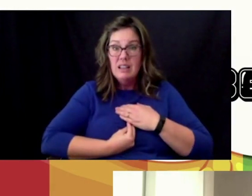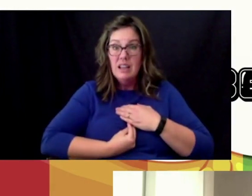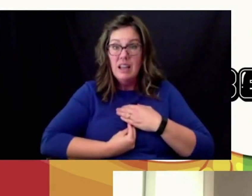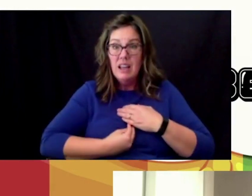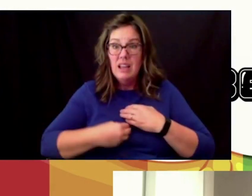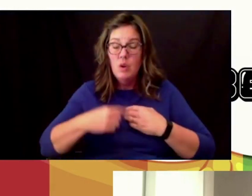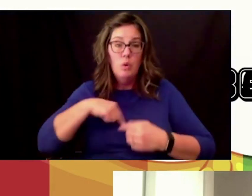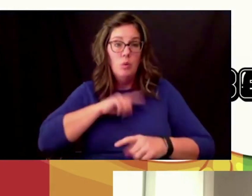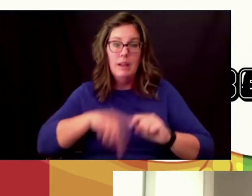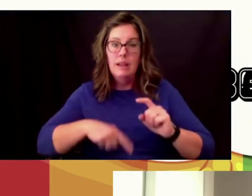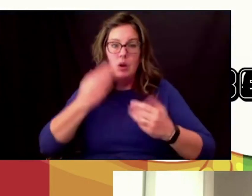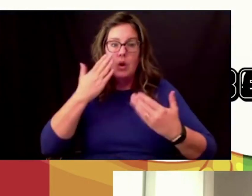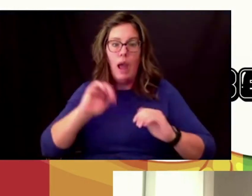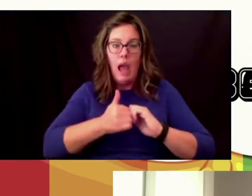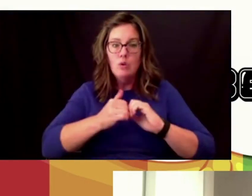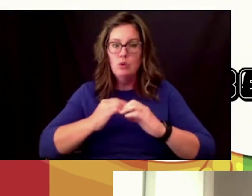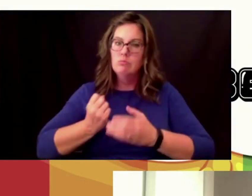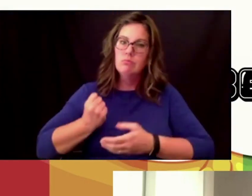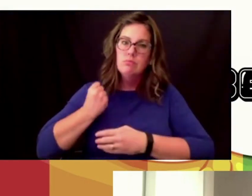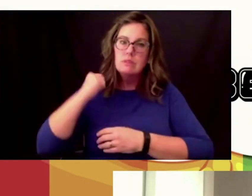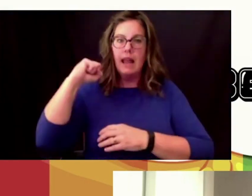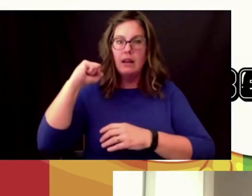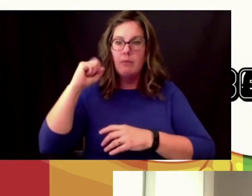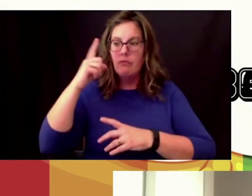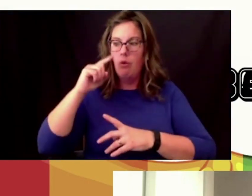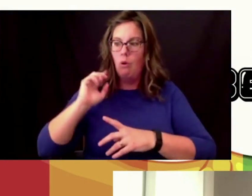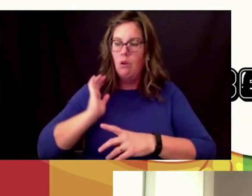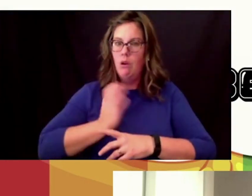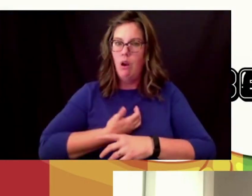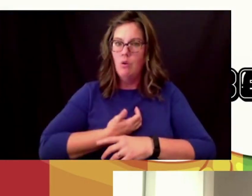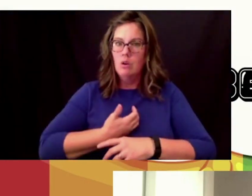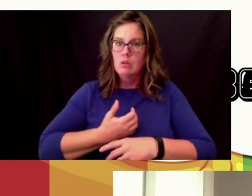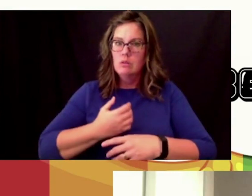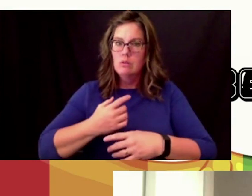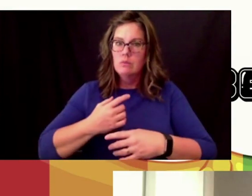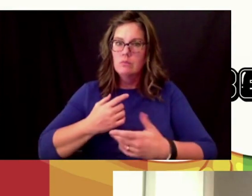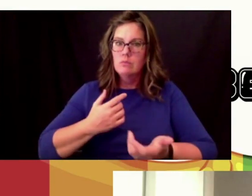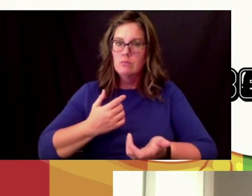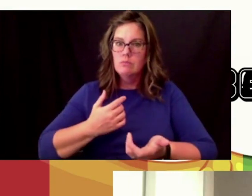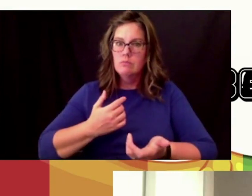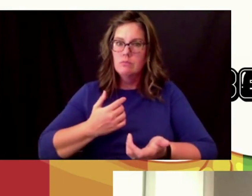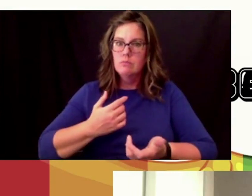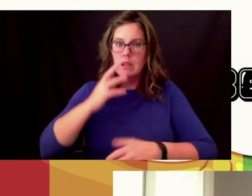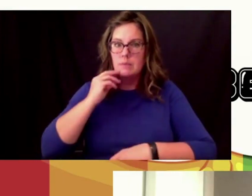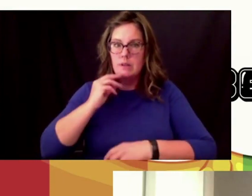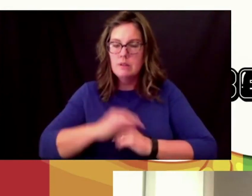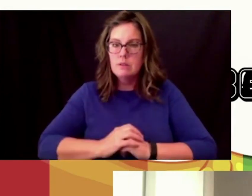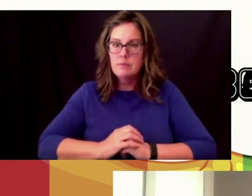so it's, you know, it's something that definitely came about